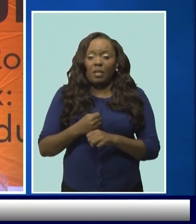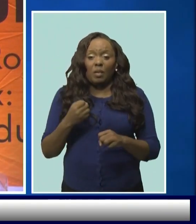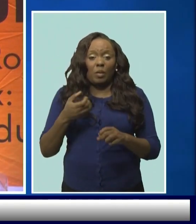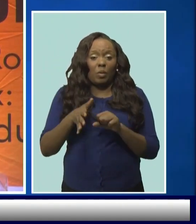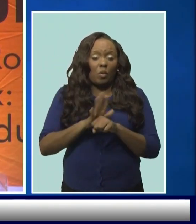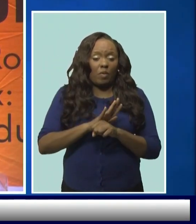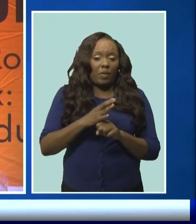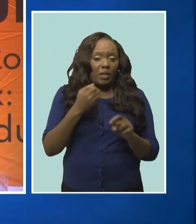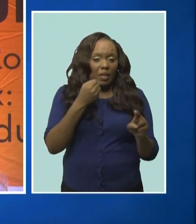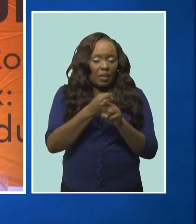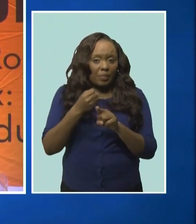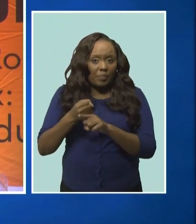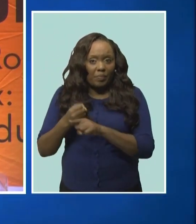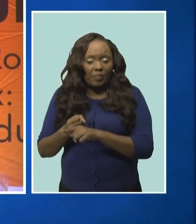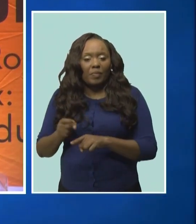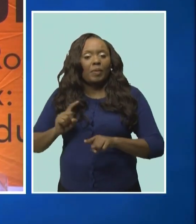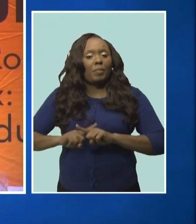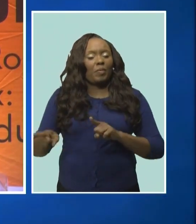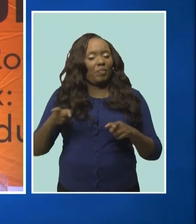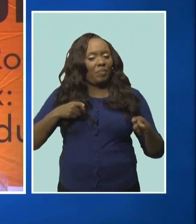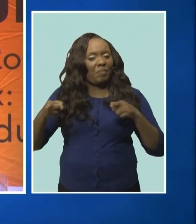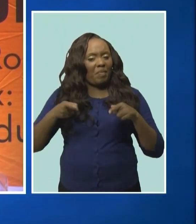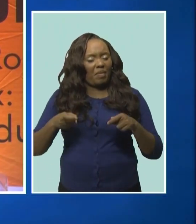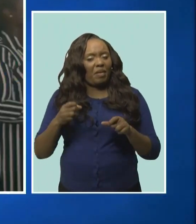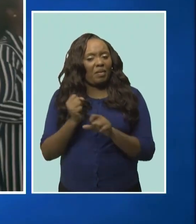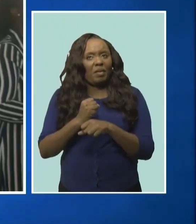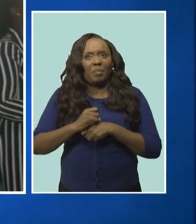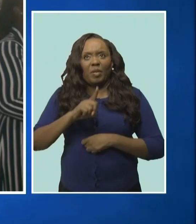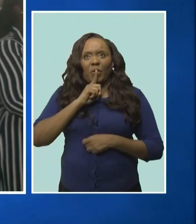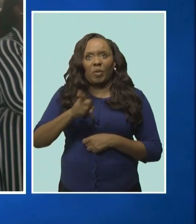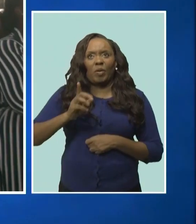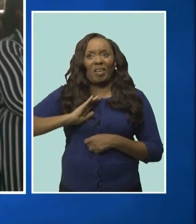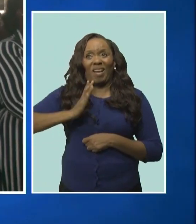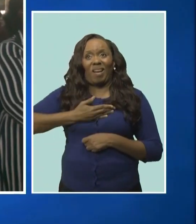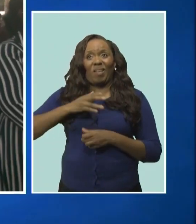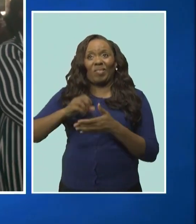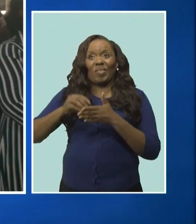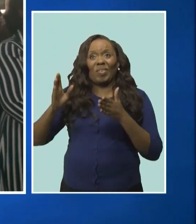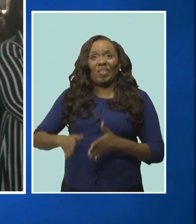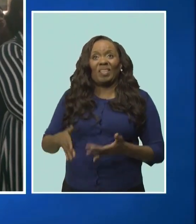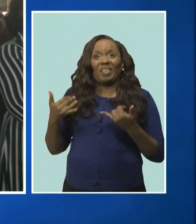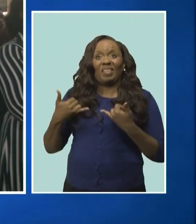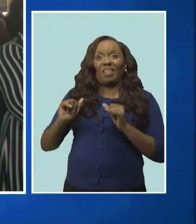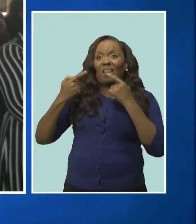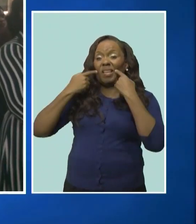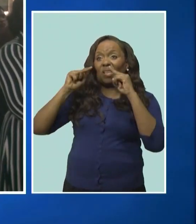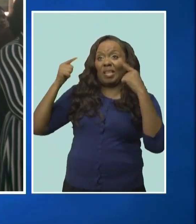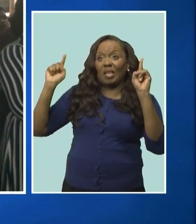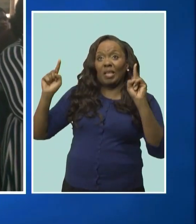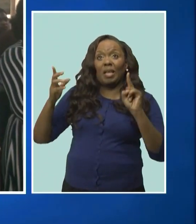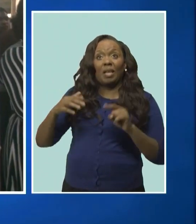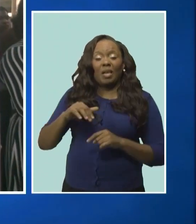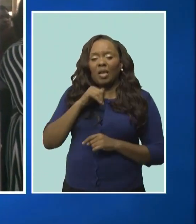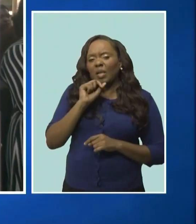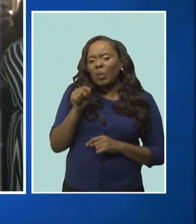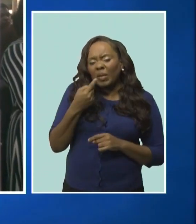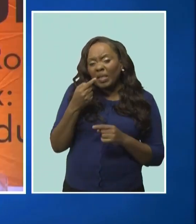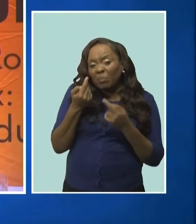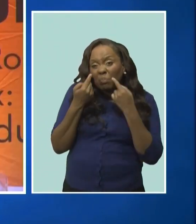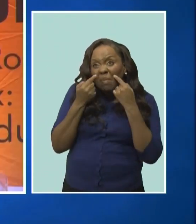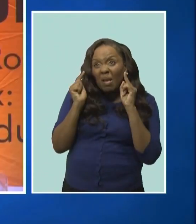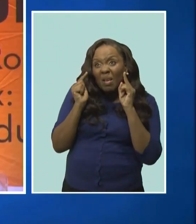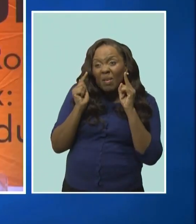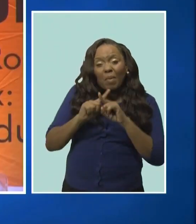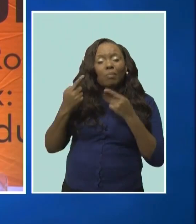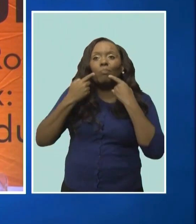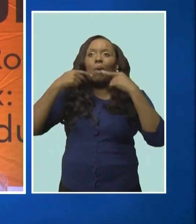have managed to ensure that our students succeed and succeed very well in the various programs. So I want